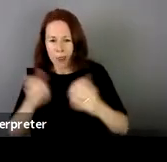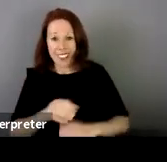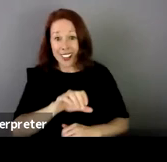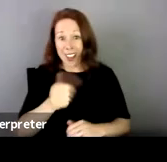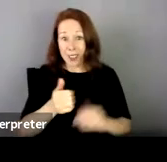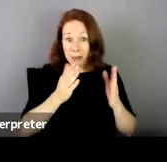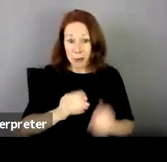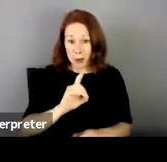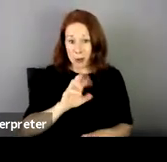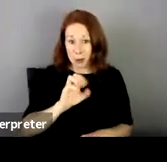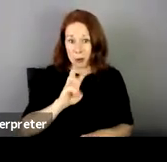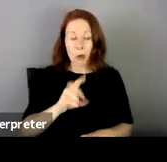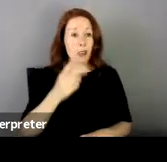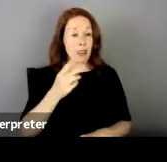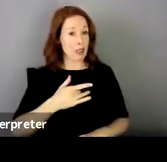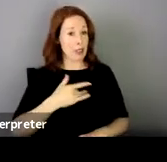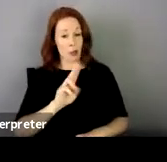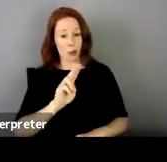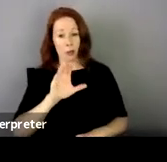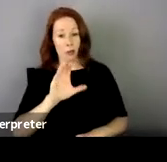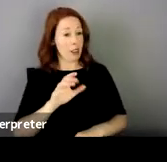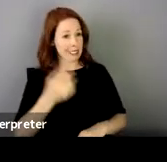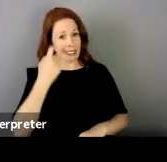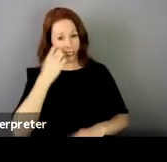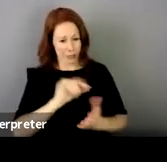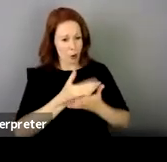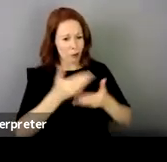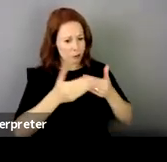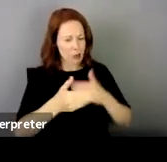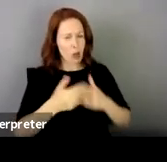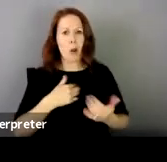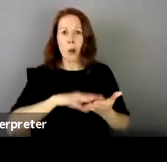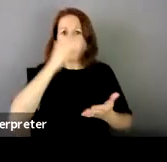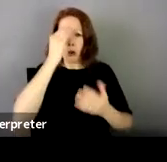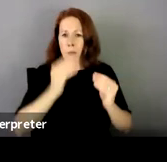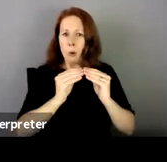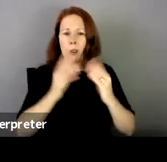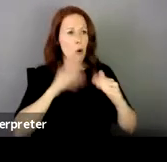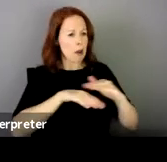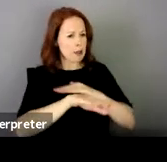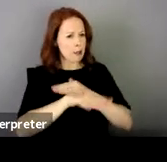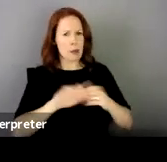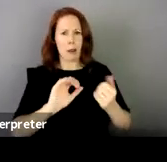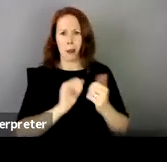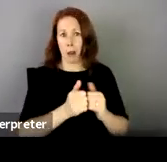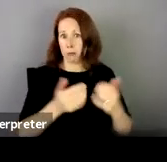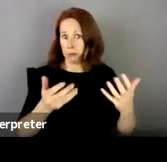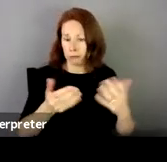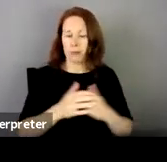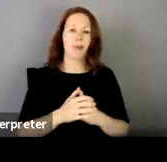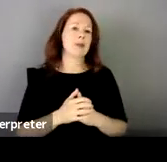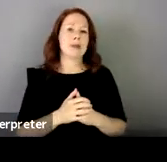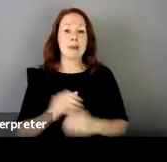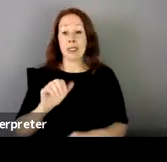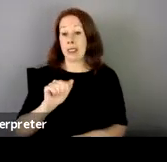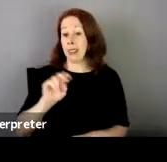about accessibility for future workplaces. Anna is an occupational therapist and is interested in access to community